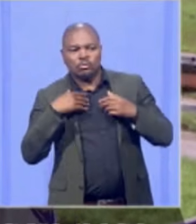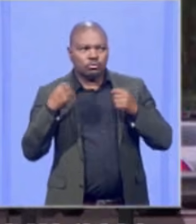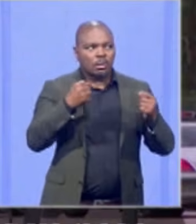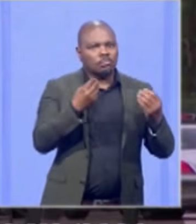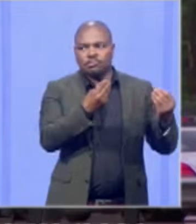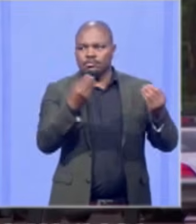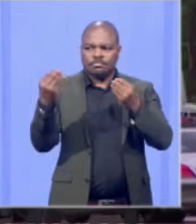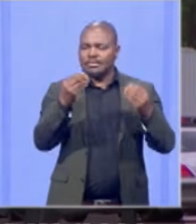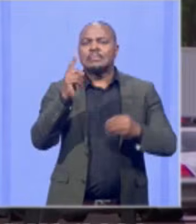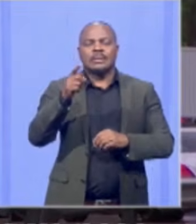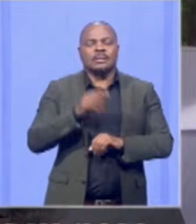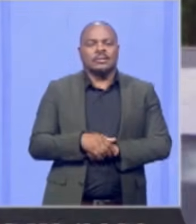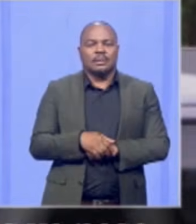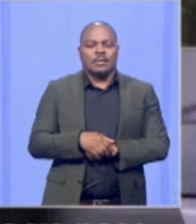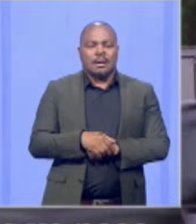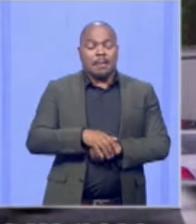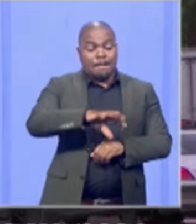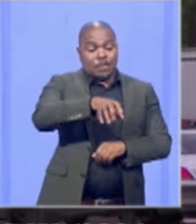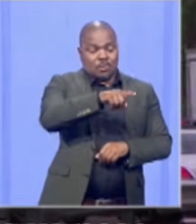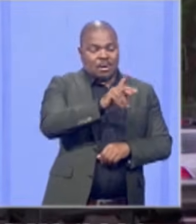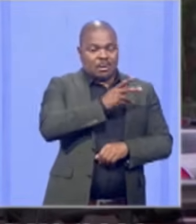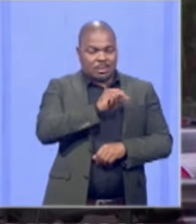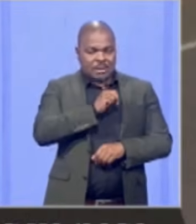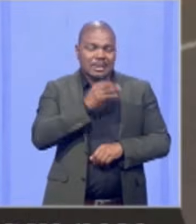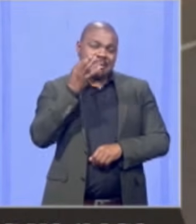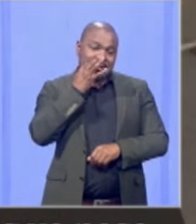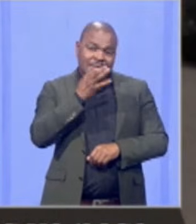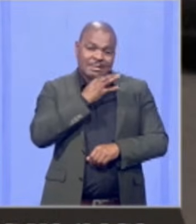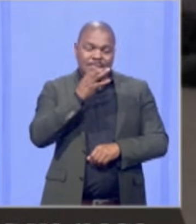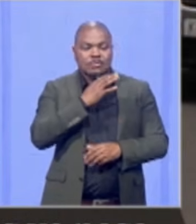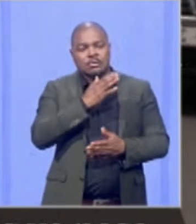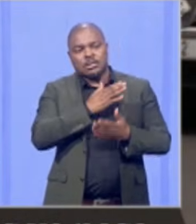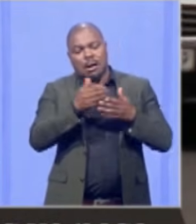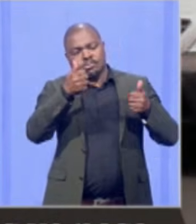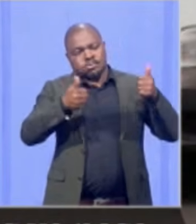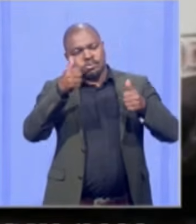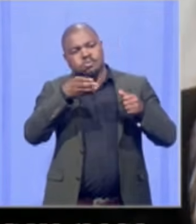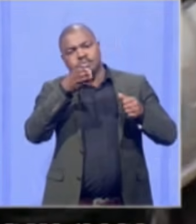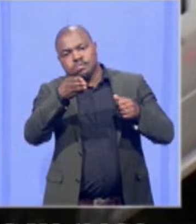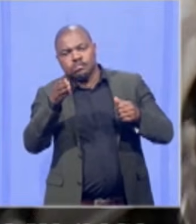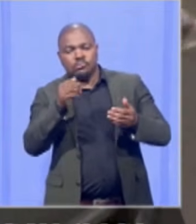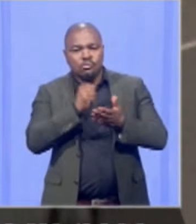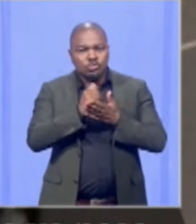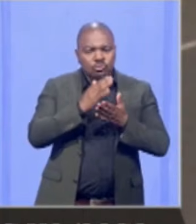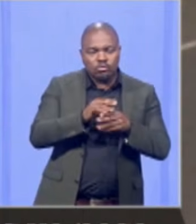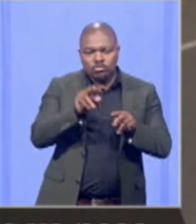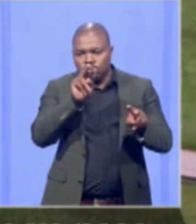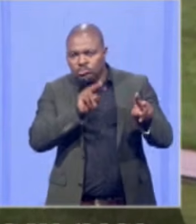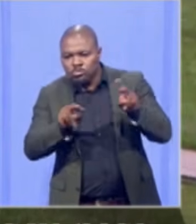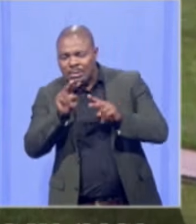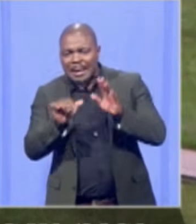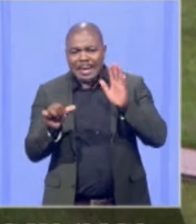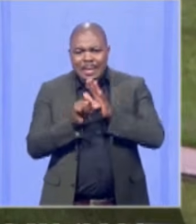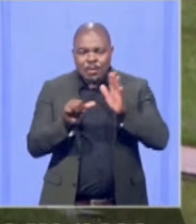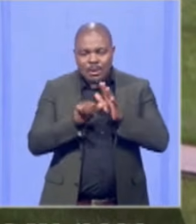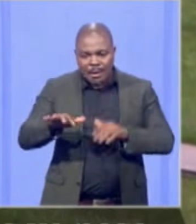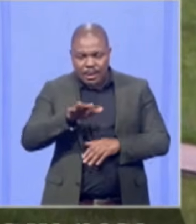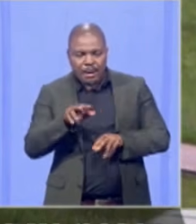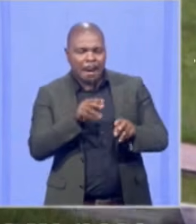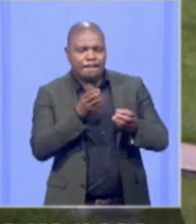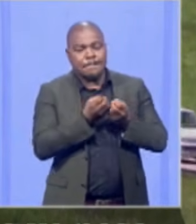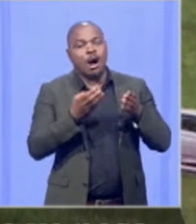driving. Bathati kwa porofenseng ba re gorometswe batlhankedi go tswa kwa ditheong tsa tiragatso ya molao kwa dikarolong tse di botlhokwa tsa